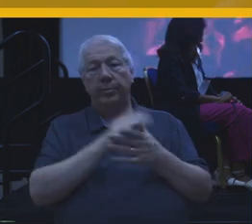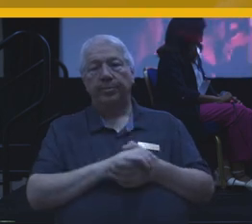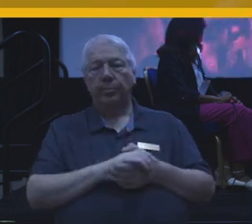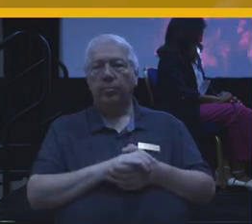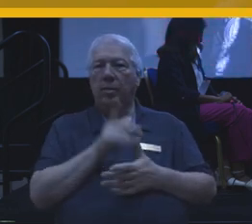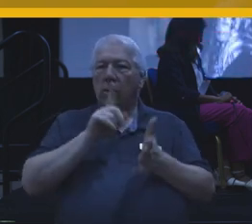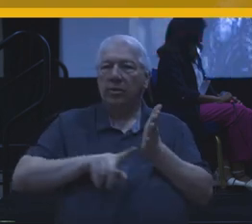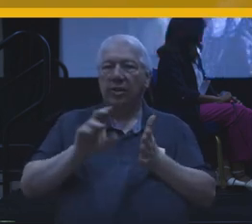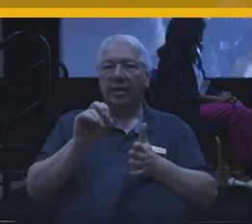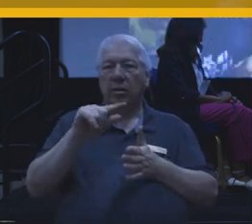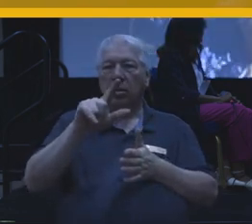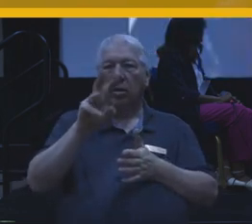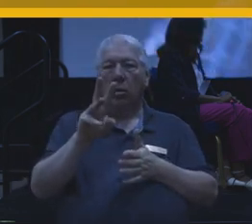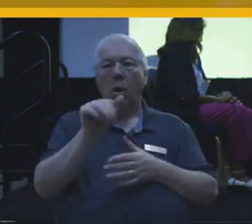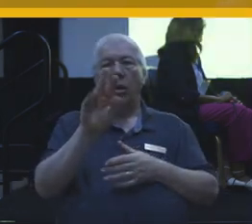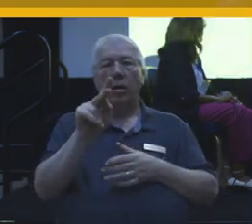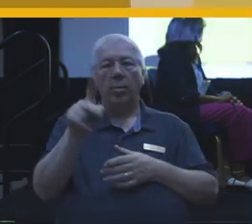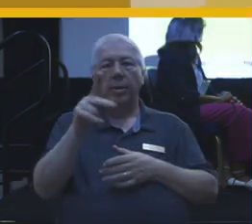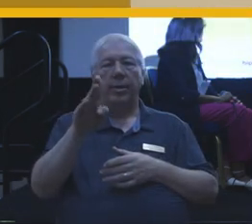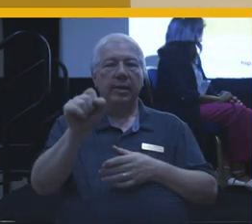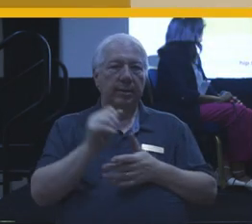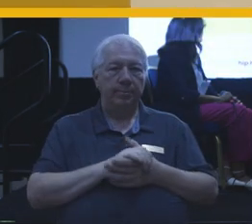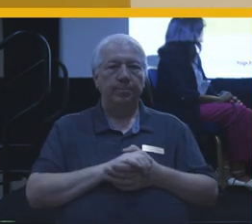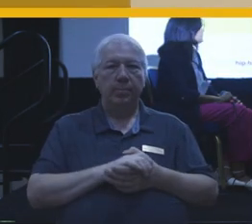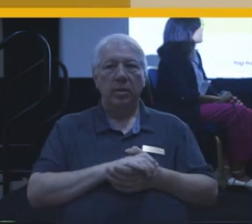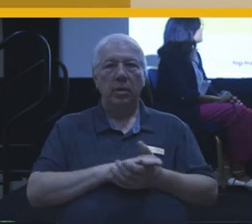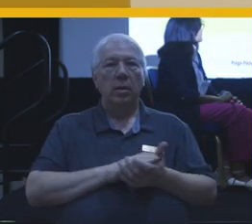Y'all be sure to check out The Glow on Arkansas PBS.